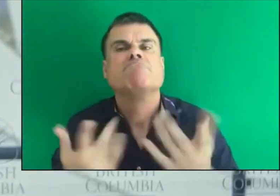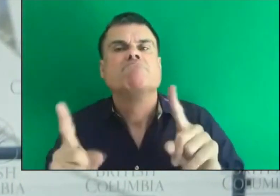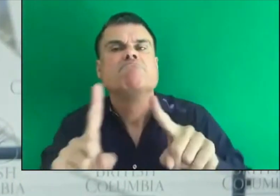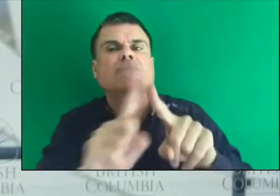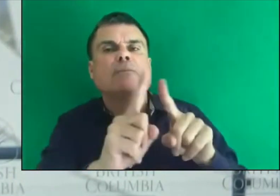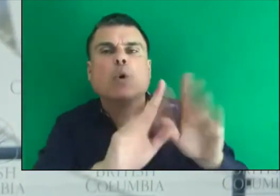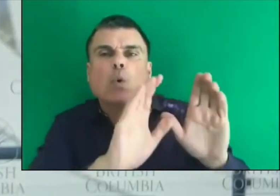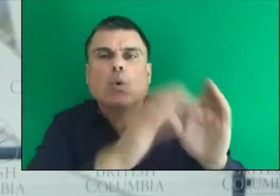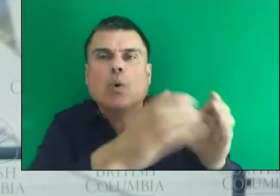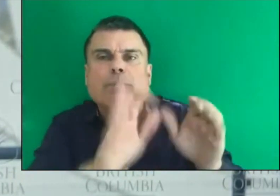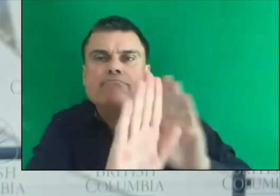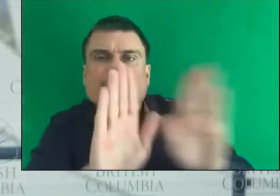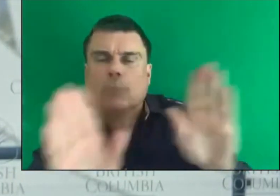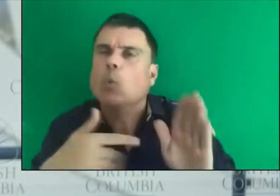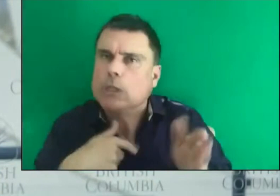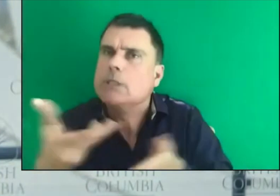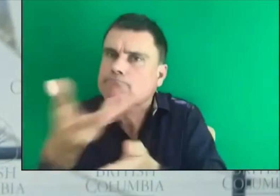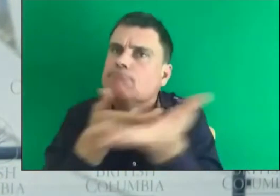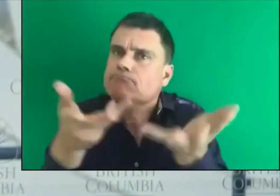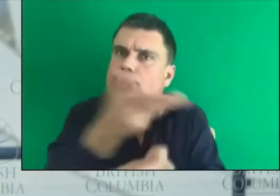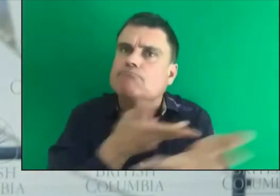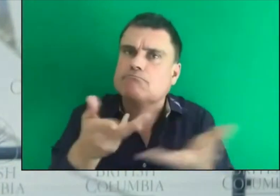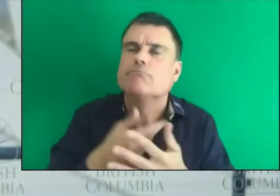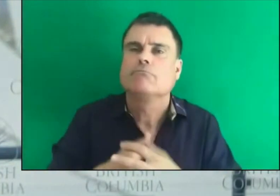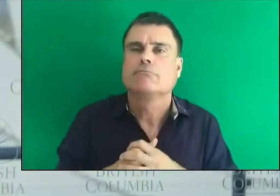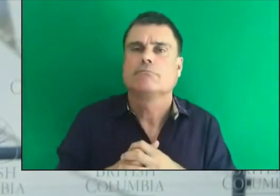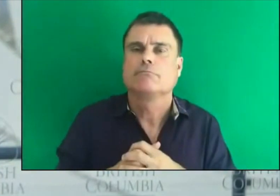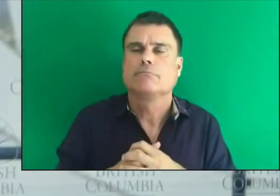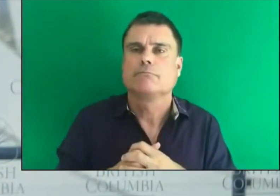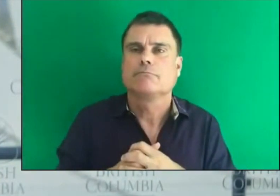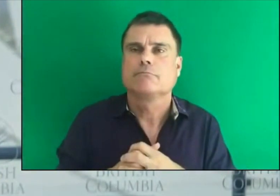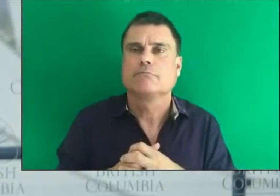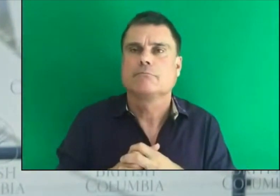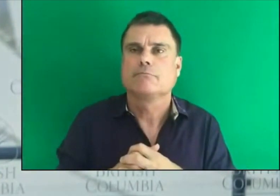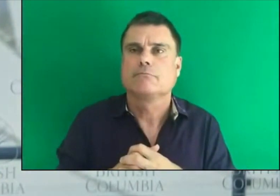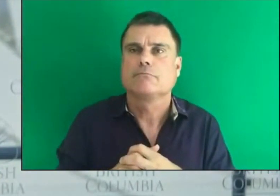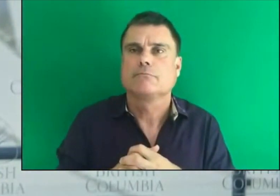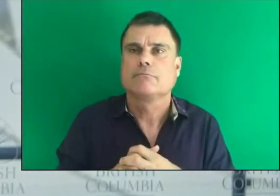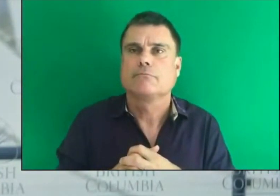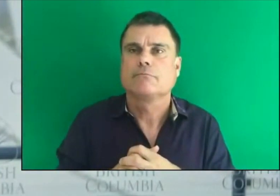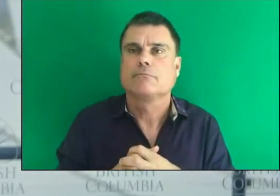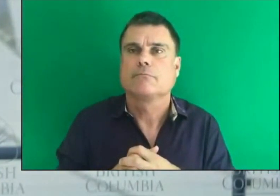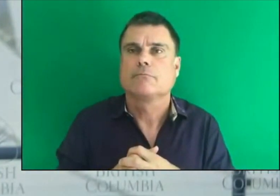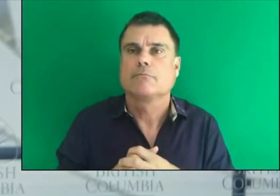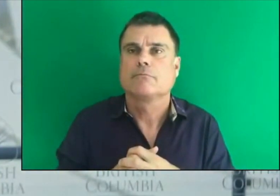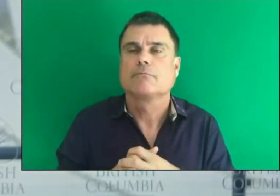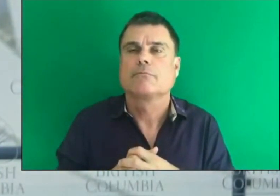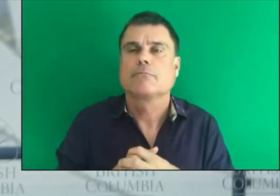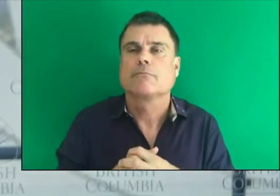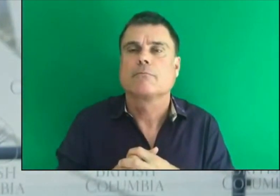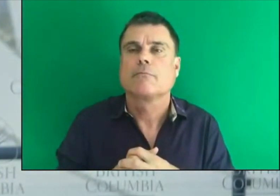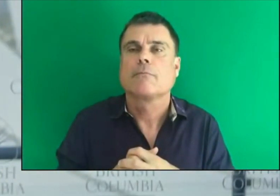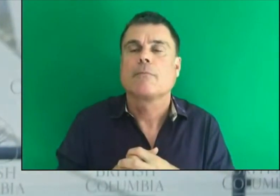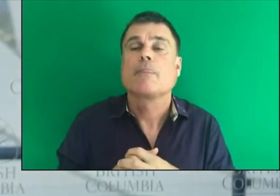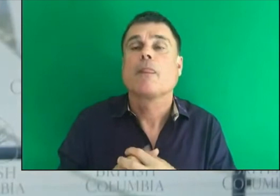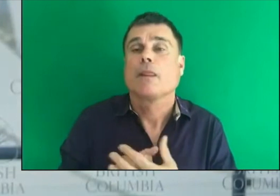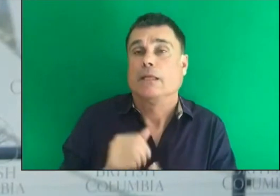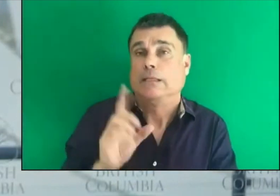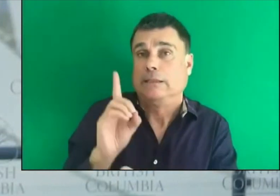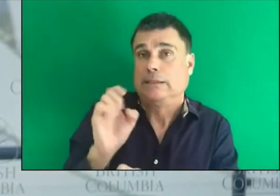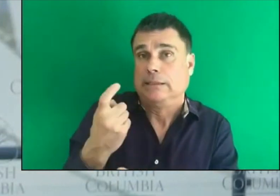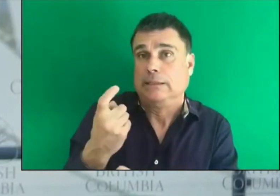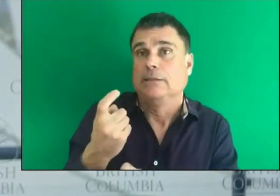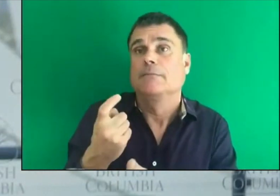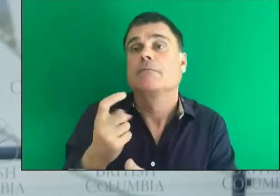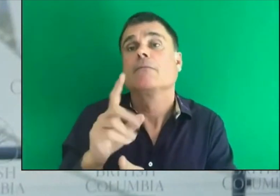over the past month or so, and even into late summer where we started to have a steady increase. So we have been doing